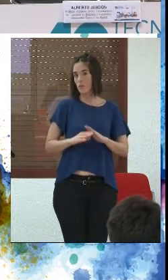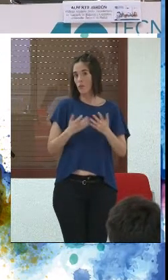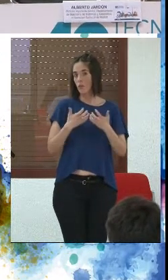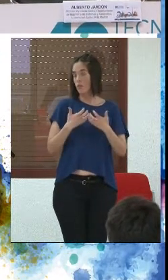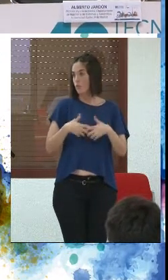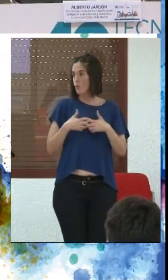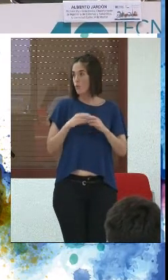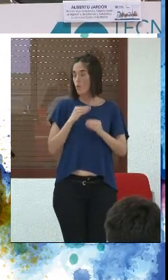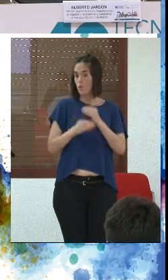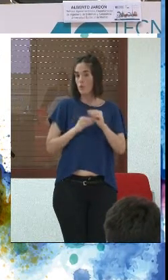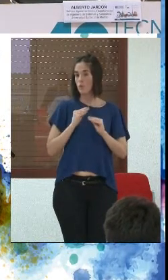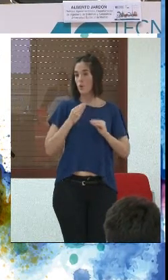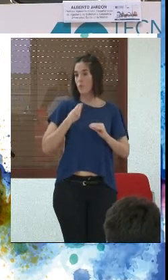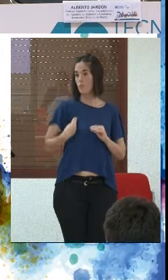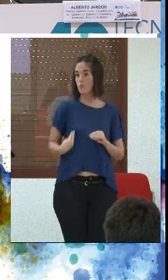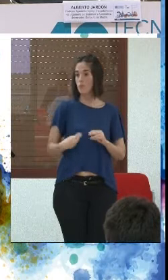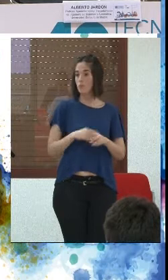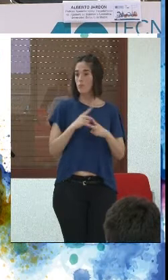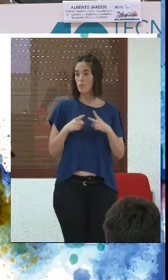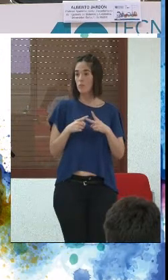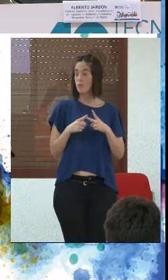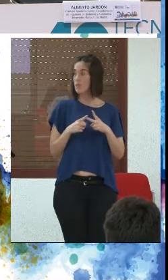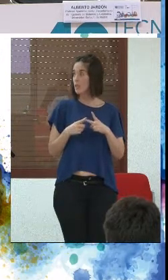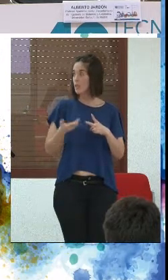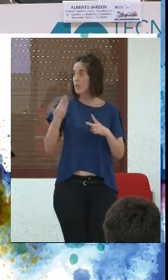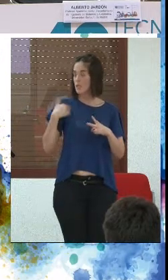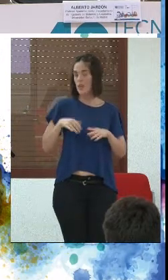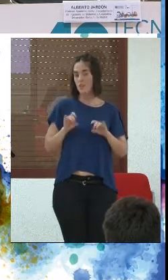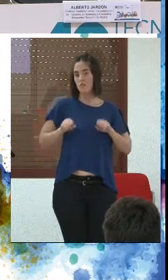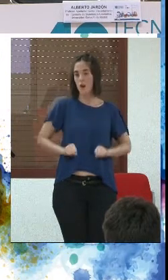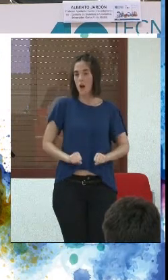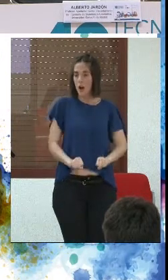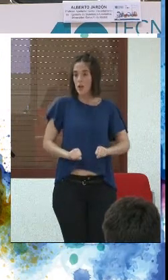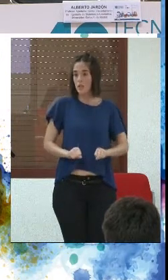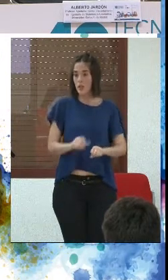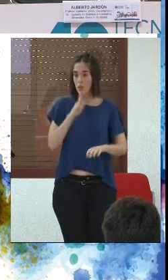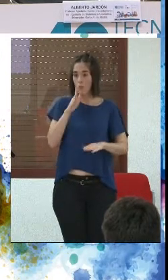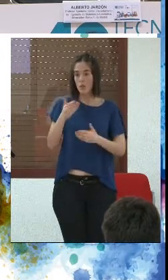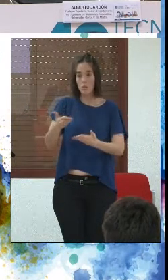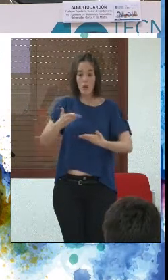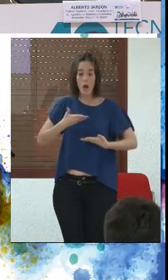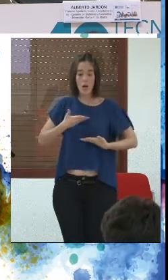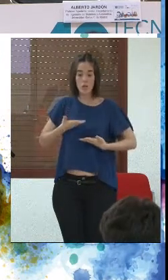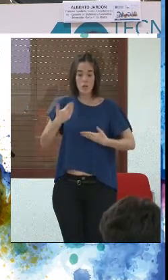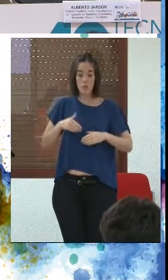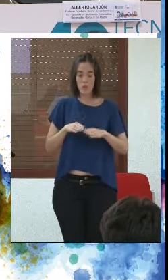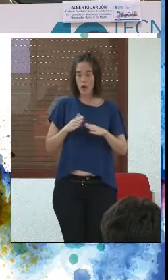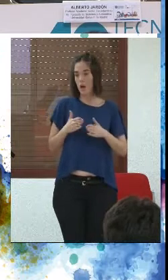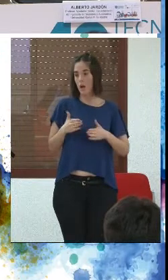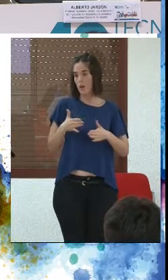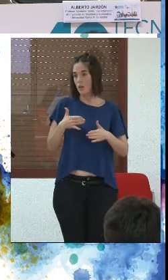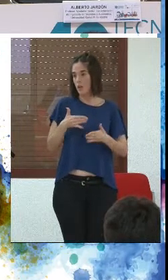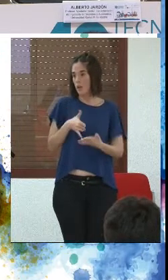gain a gait pattern, and then we have the support for the children during the therapy